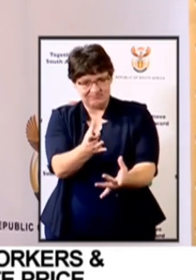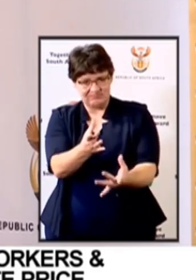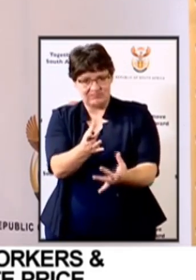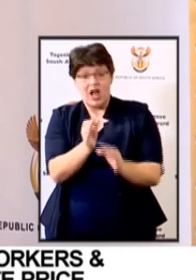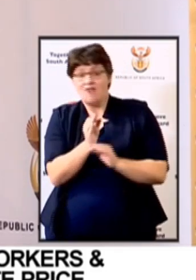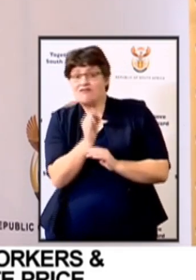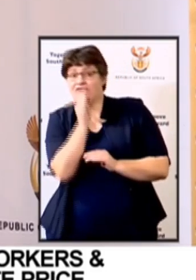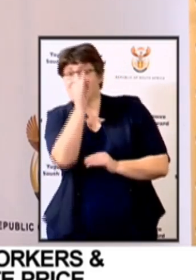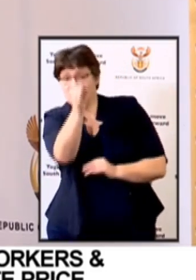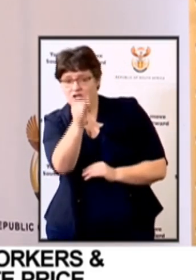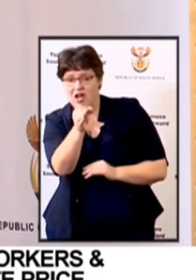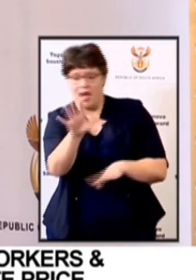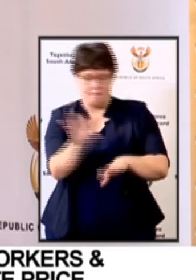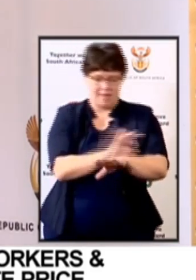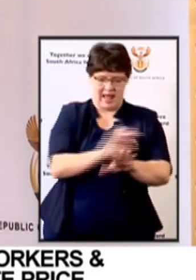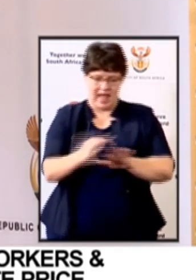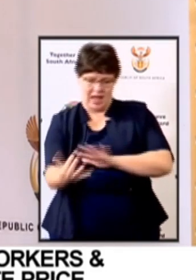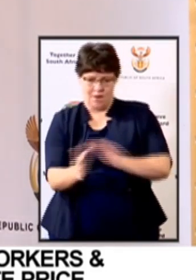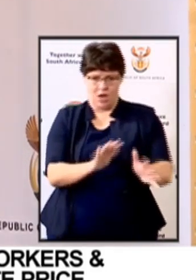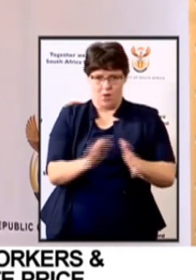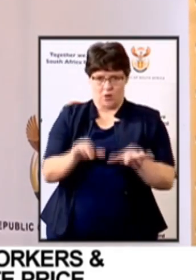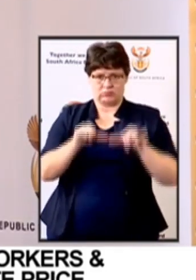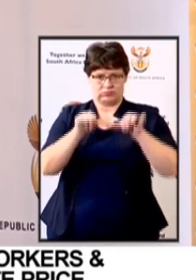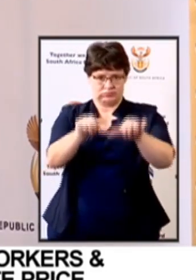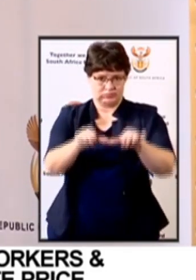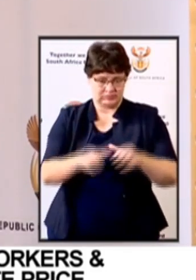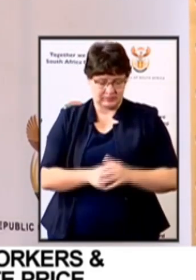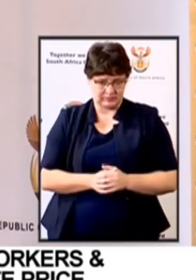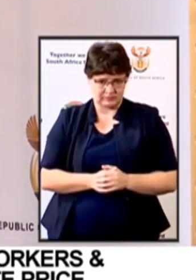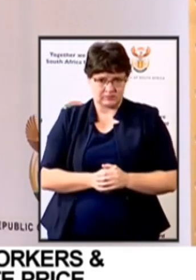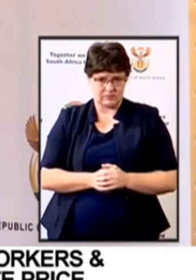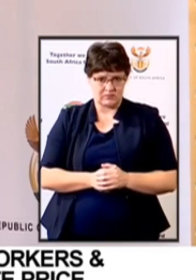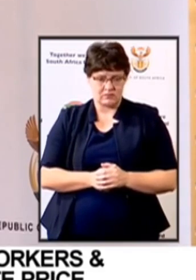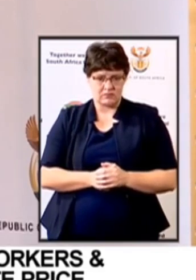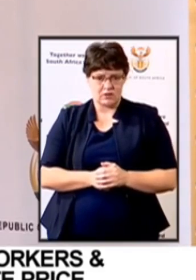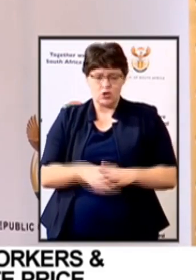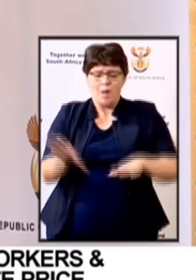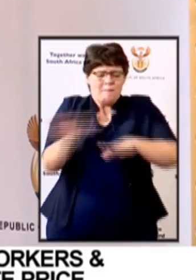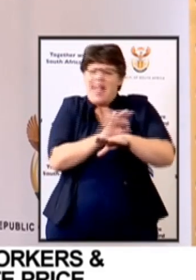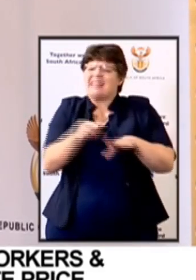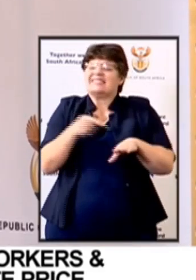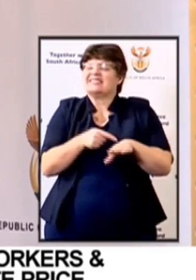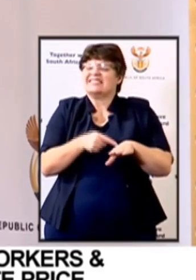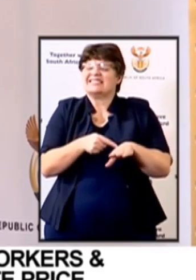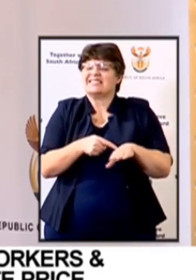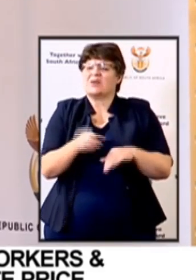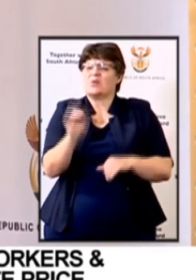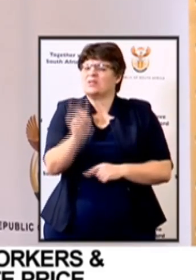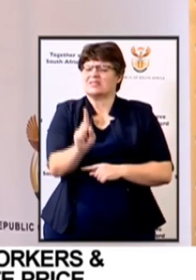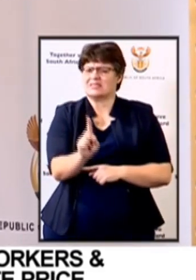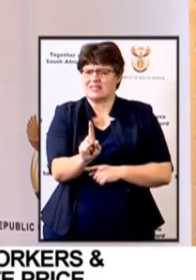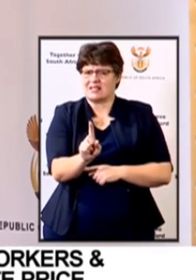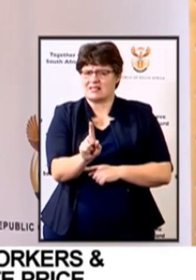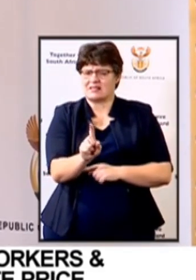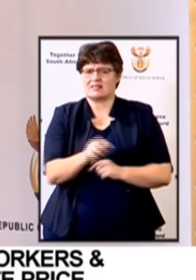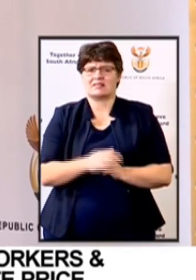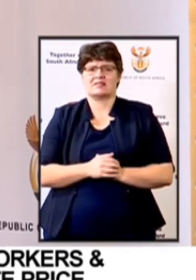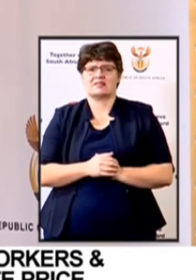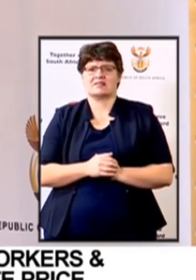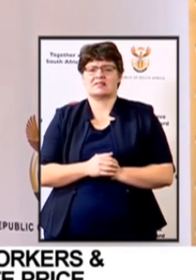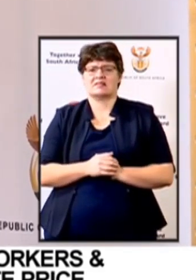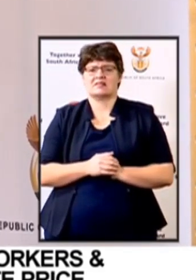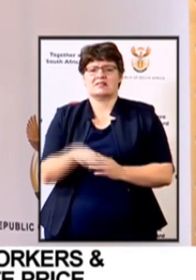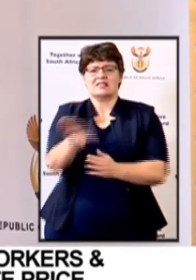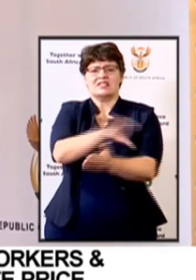go forward. So our plans that we're talking about now, like this